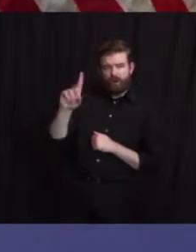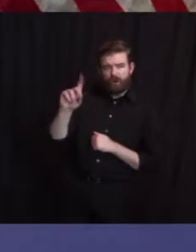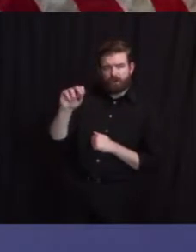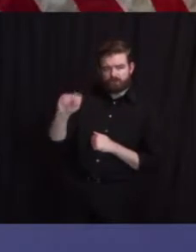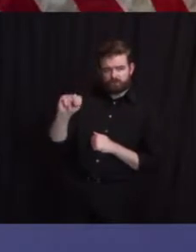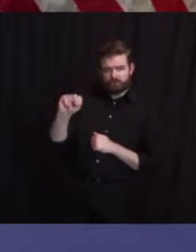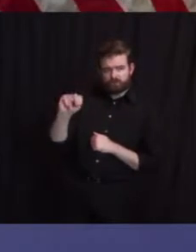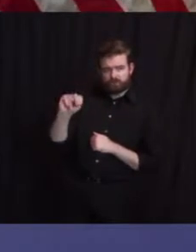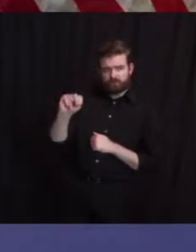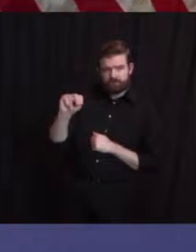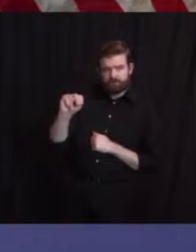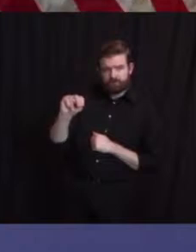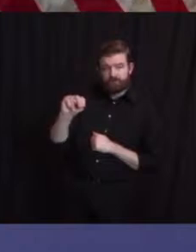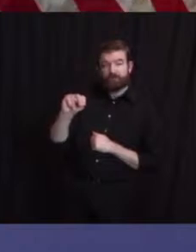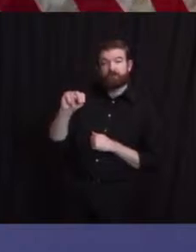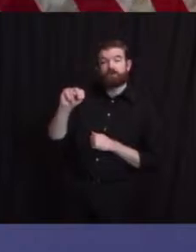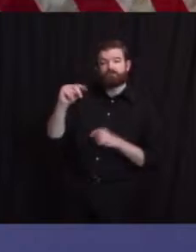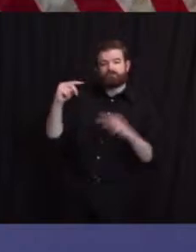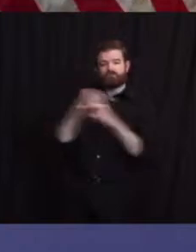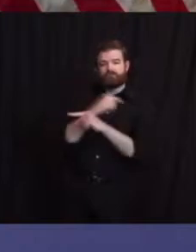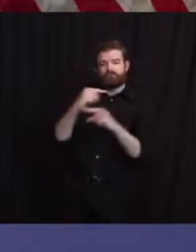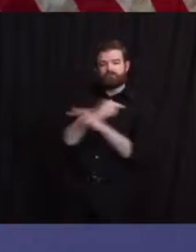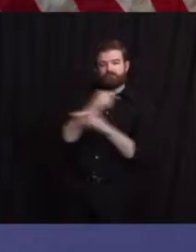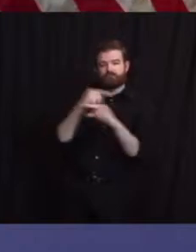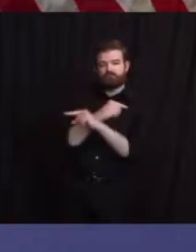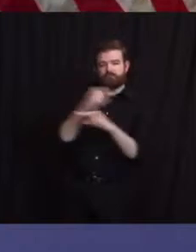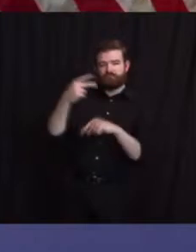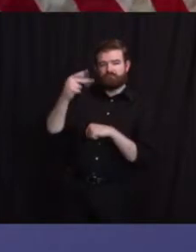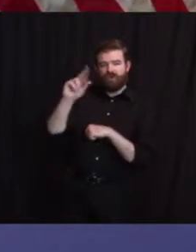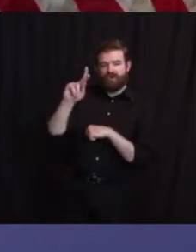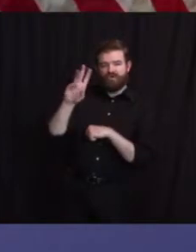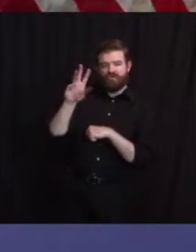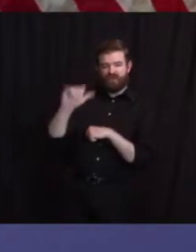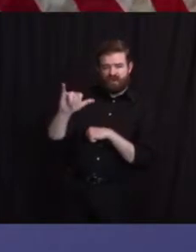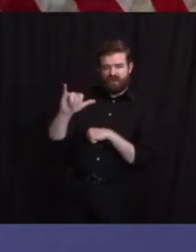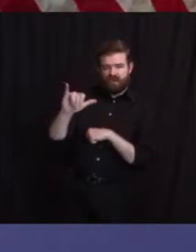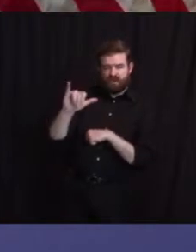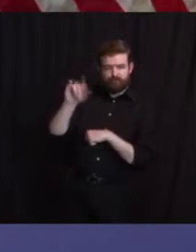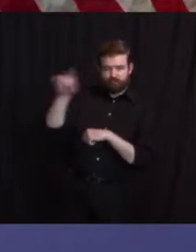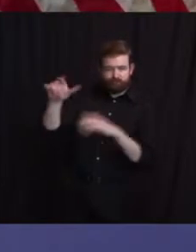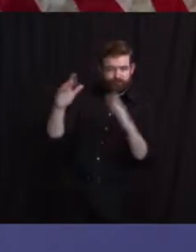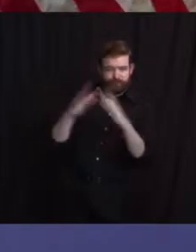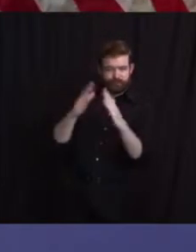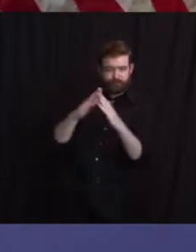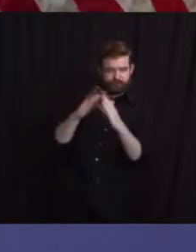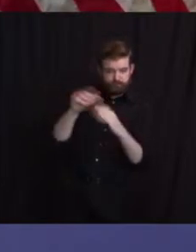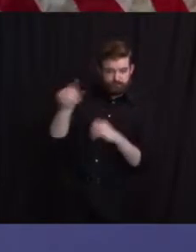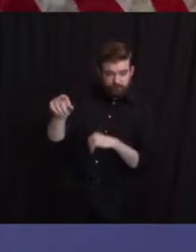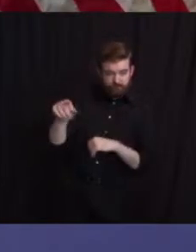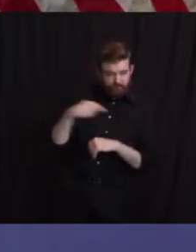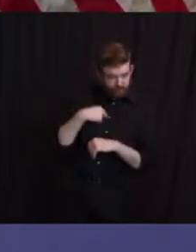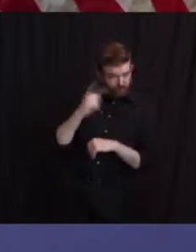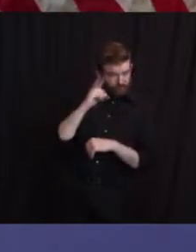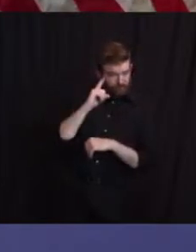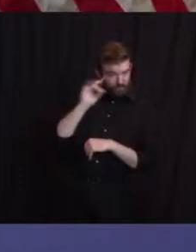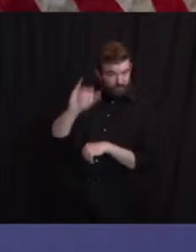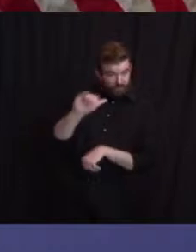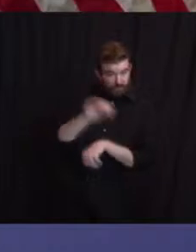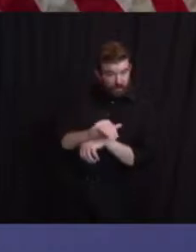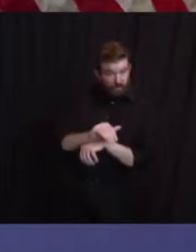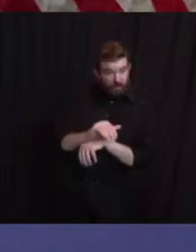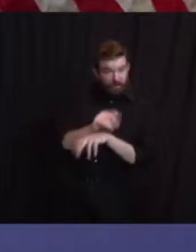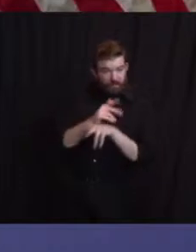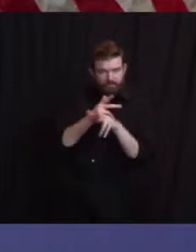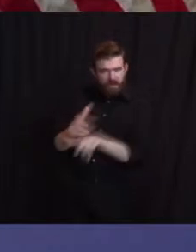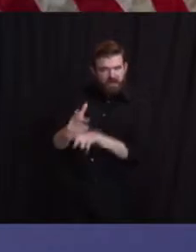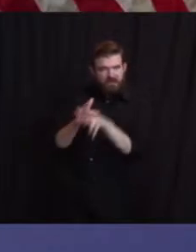had been stopped by or otherwise interacted with law enforcement multiple times during that same evening and morning. Could you